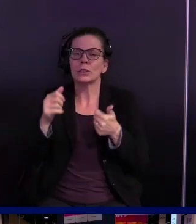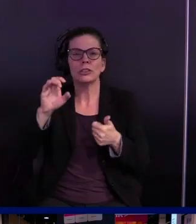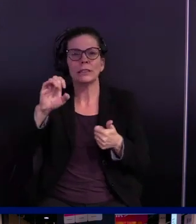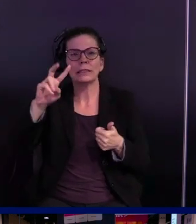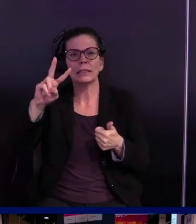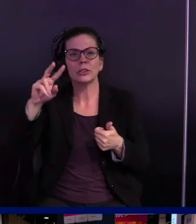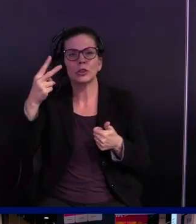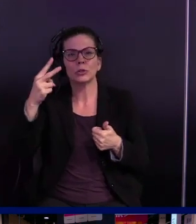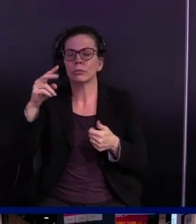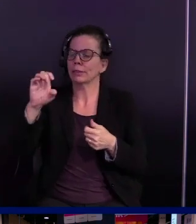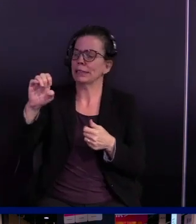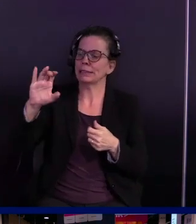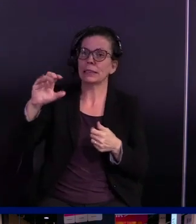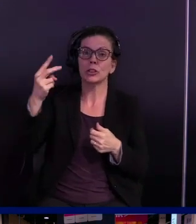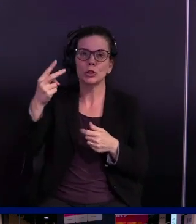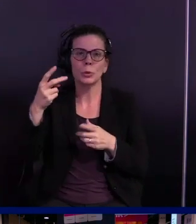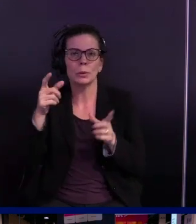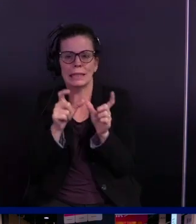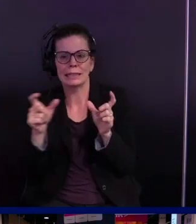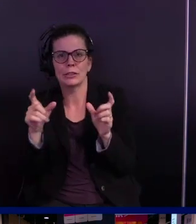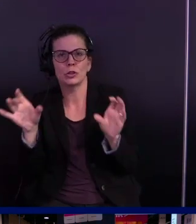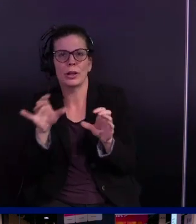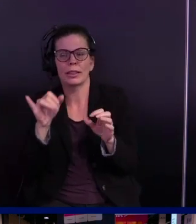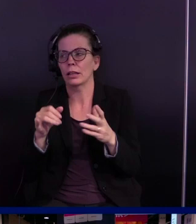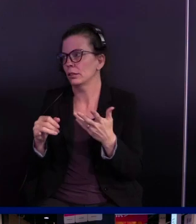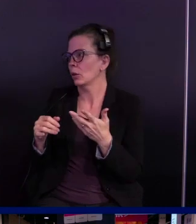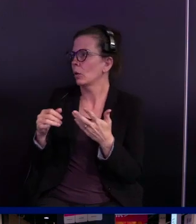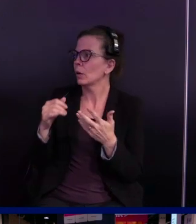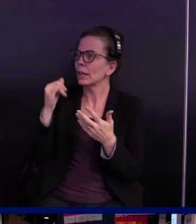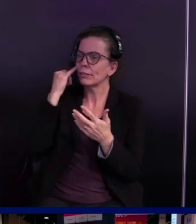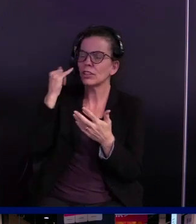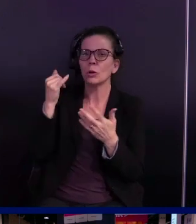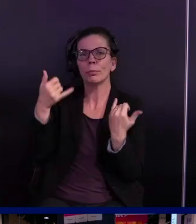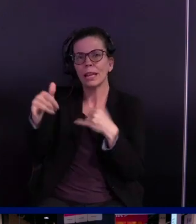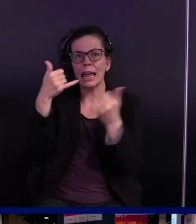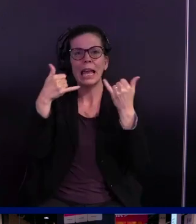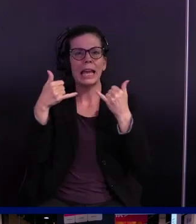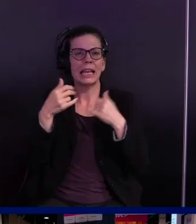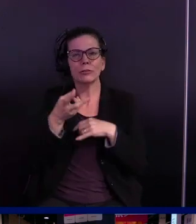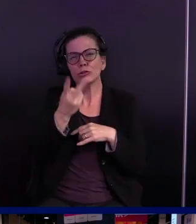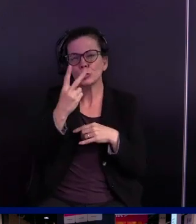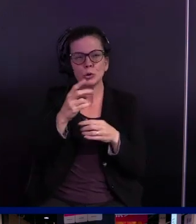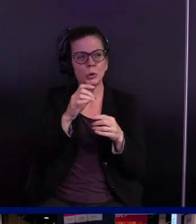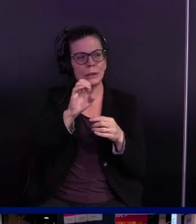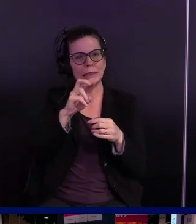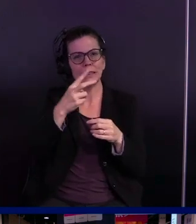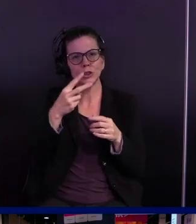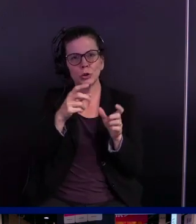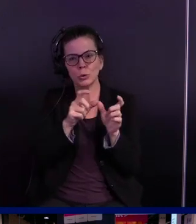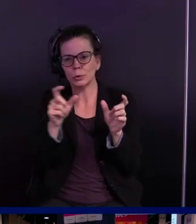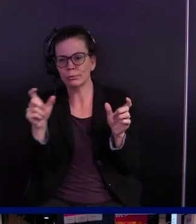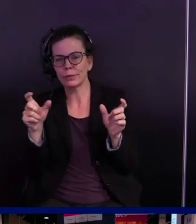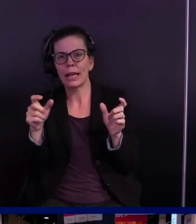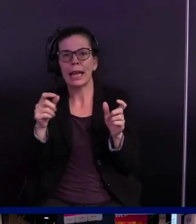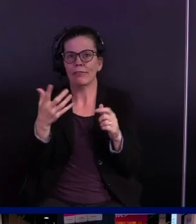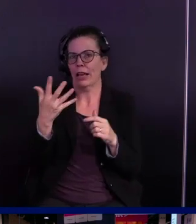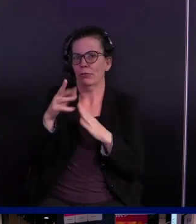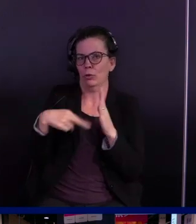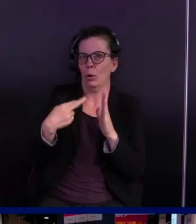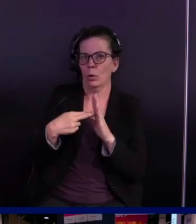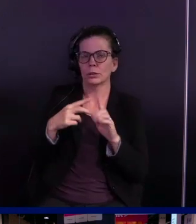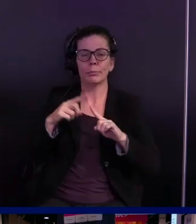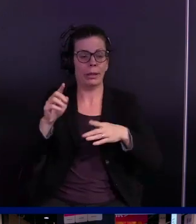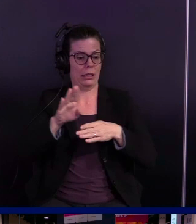instance is doing this. I mean, it's one thing when you have you're playing around, you have 2 EC2 instances and 5 roles, but in an